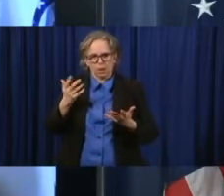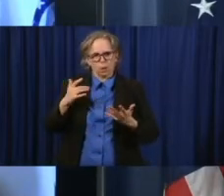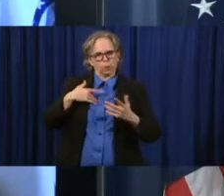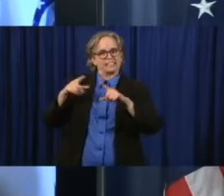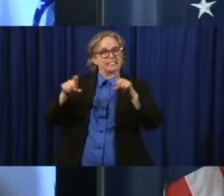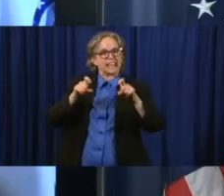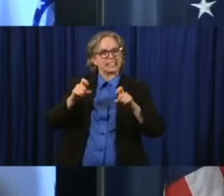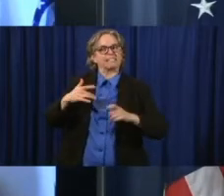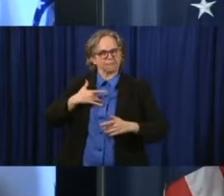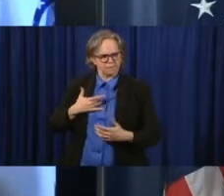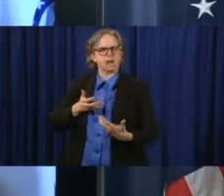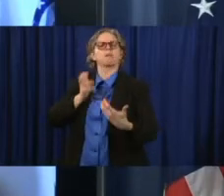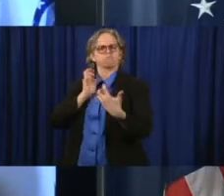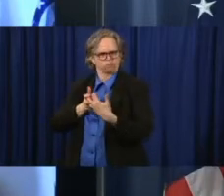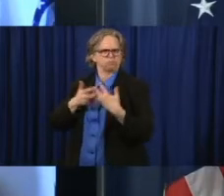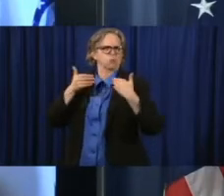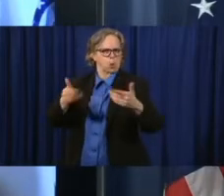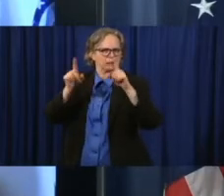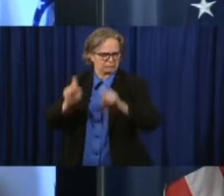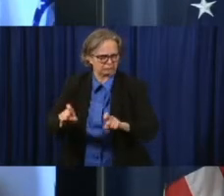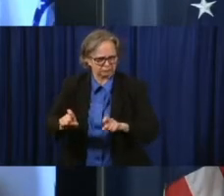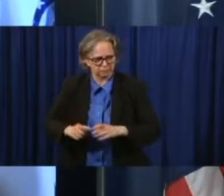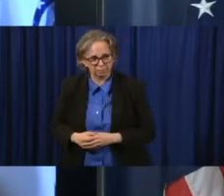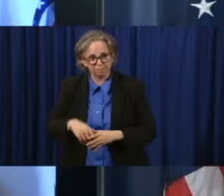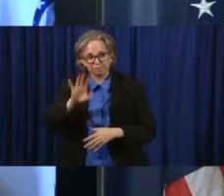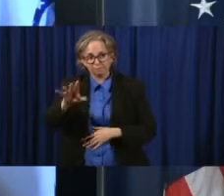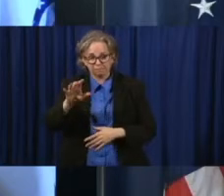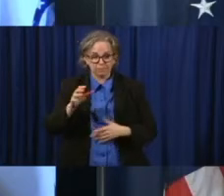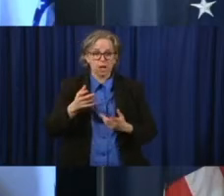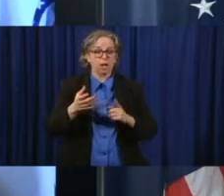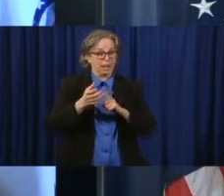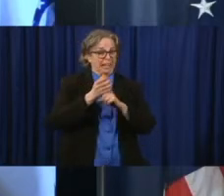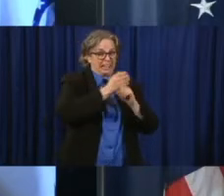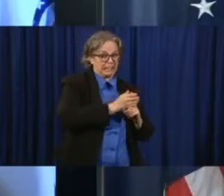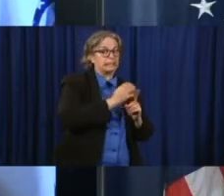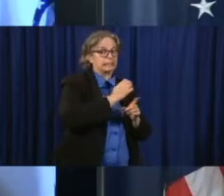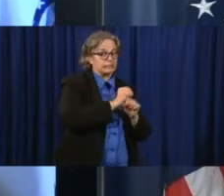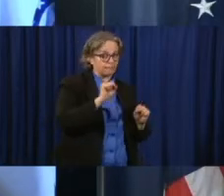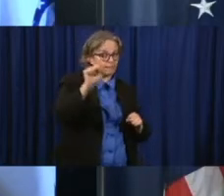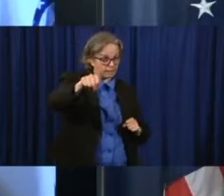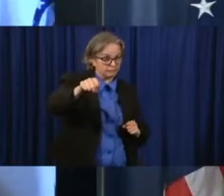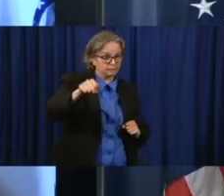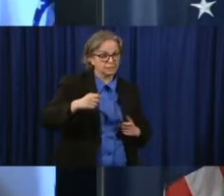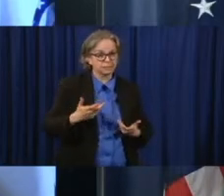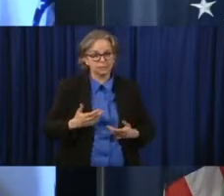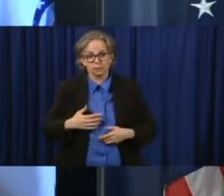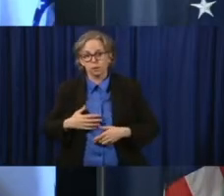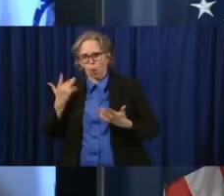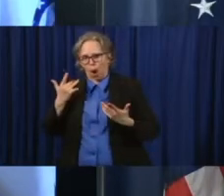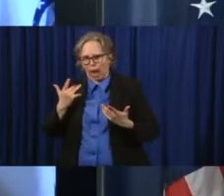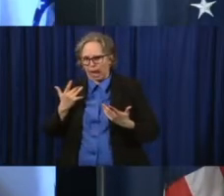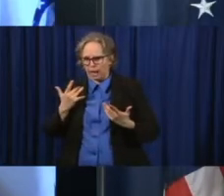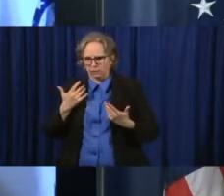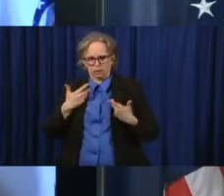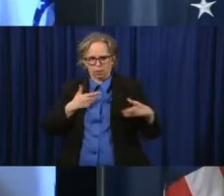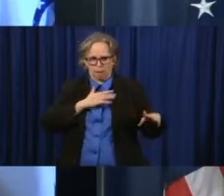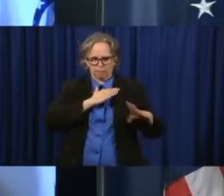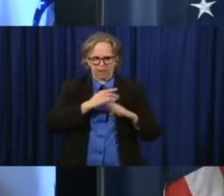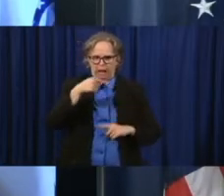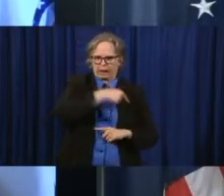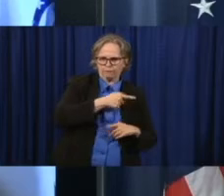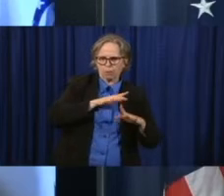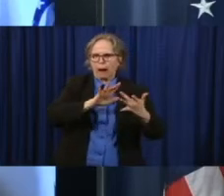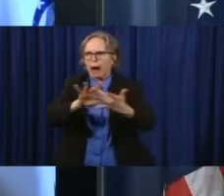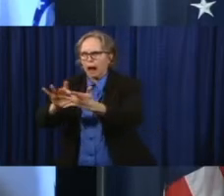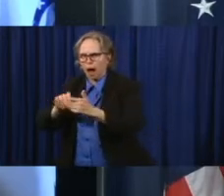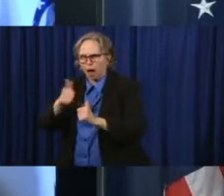be either quarantined safely away, not put in contact with someone else, or when it's their health